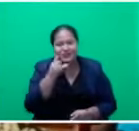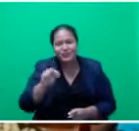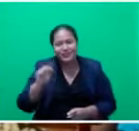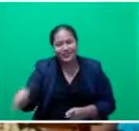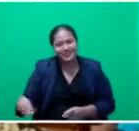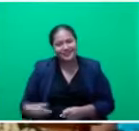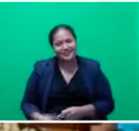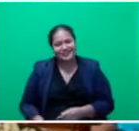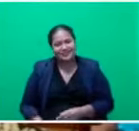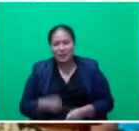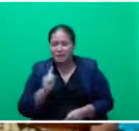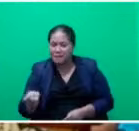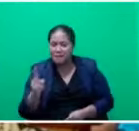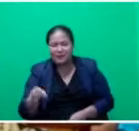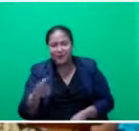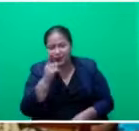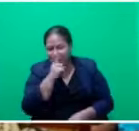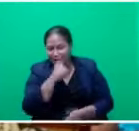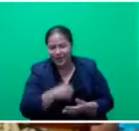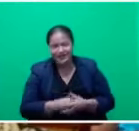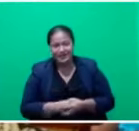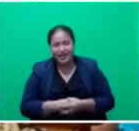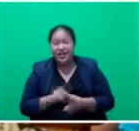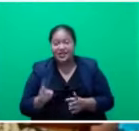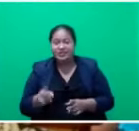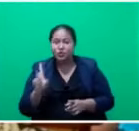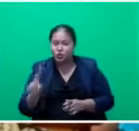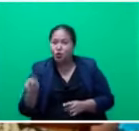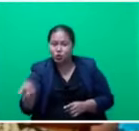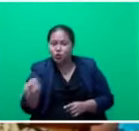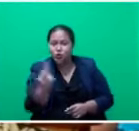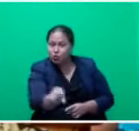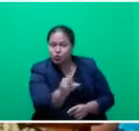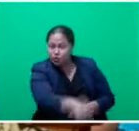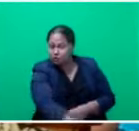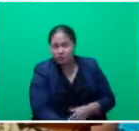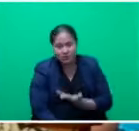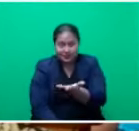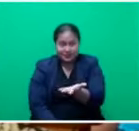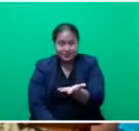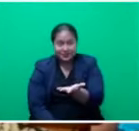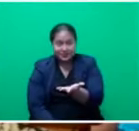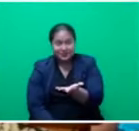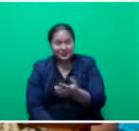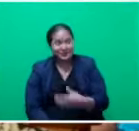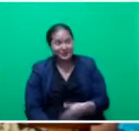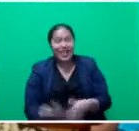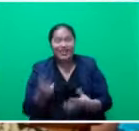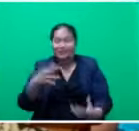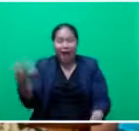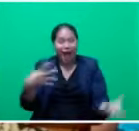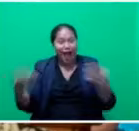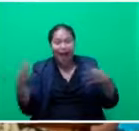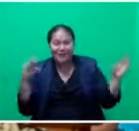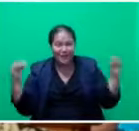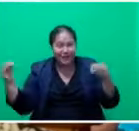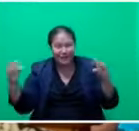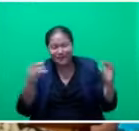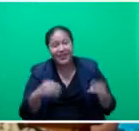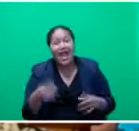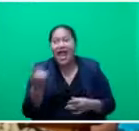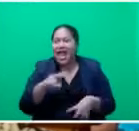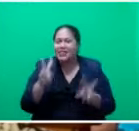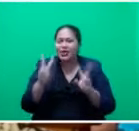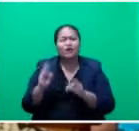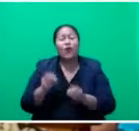know, this is how they talk. and they look for opportunities, Order. and they